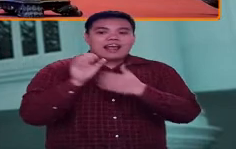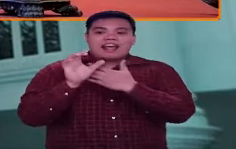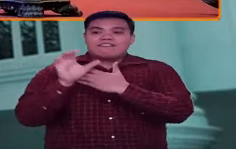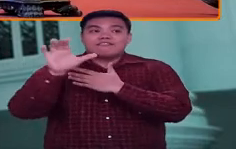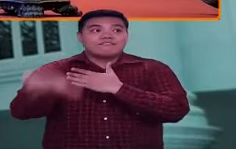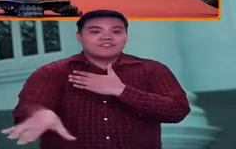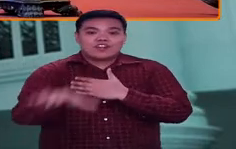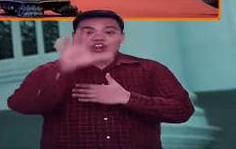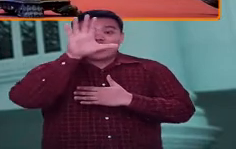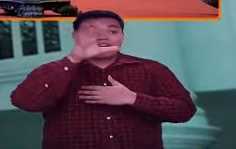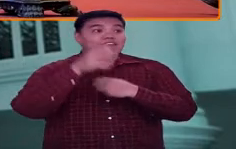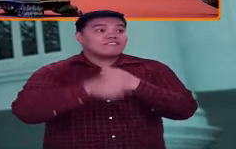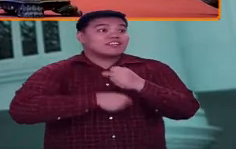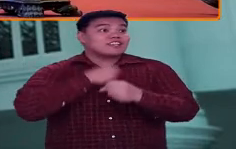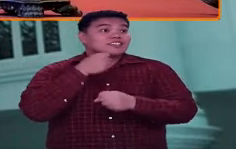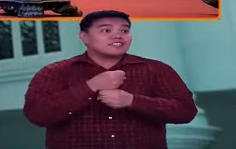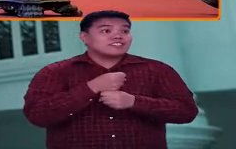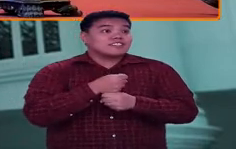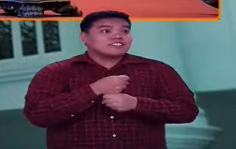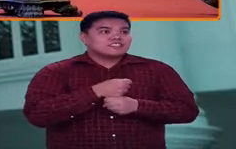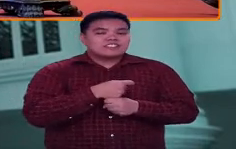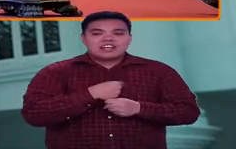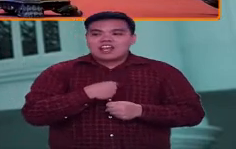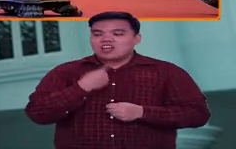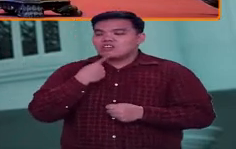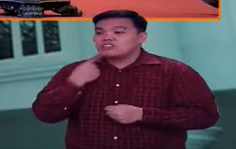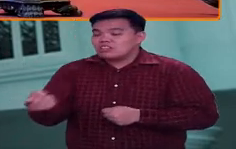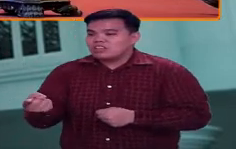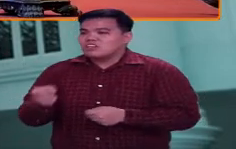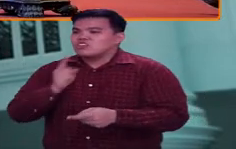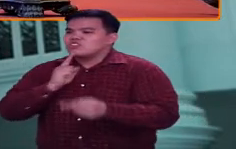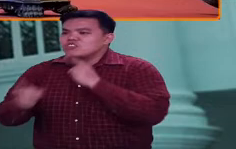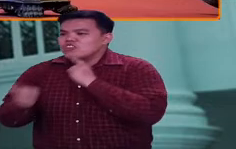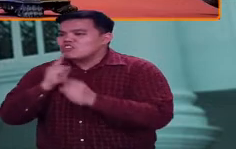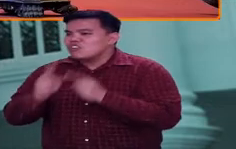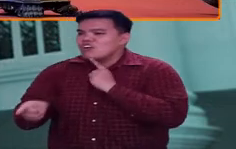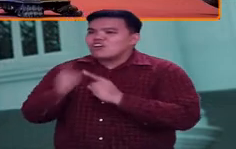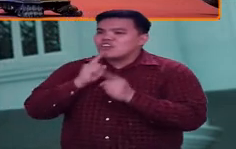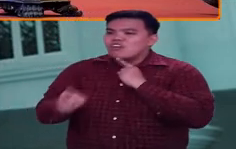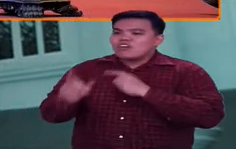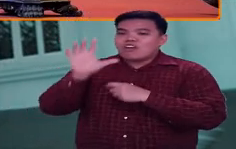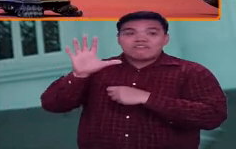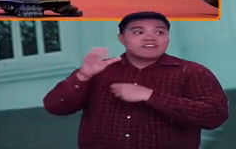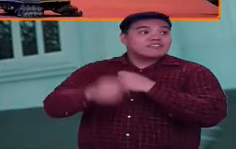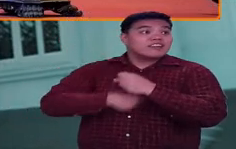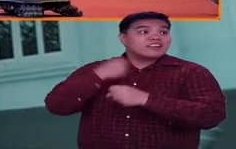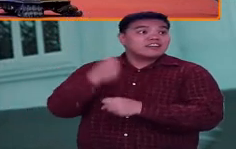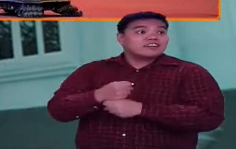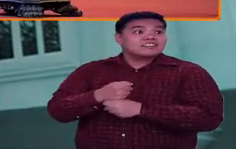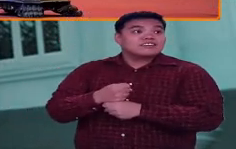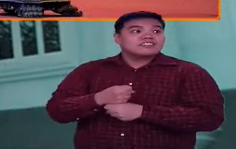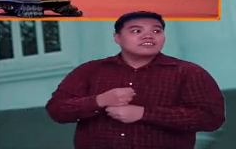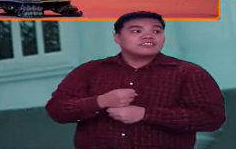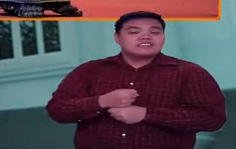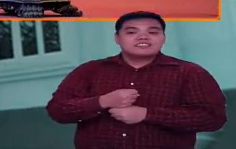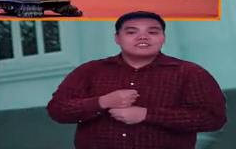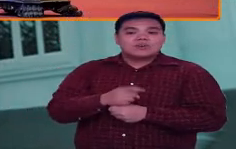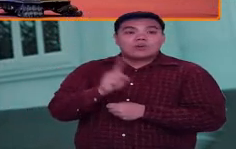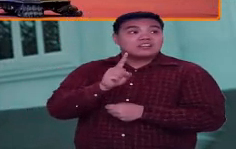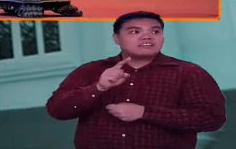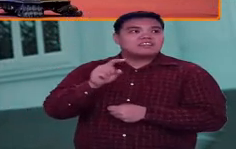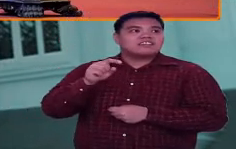later, she was talking to some people giving her testimony. And 5 years later, she was giving 10